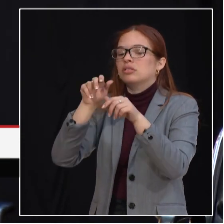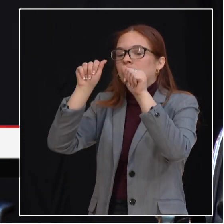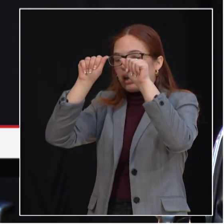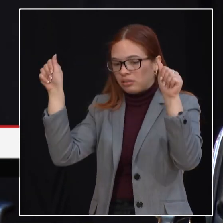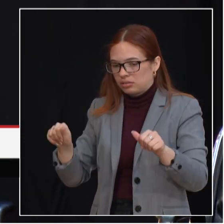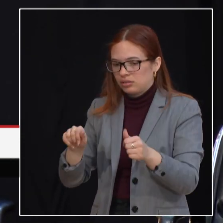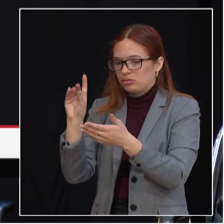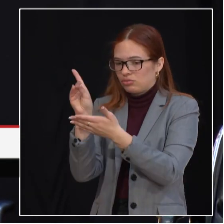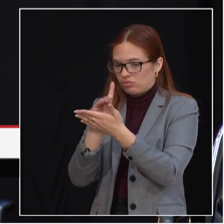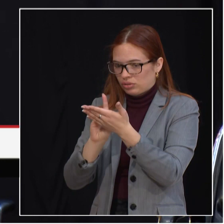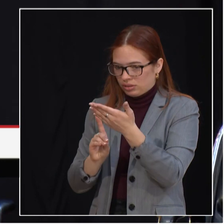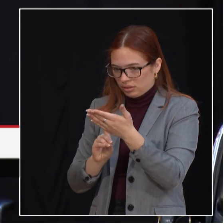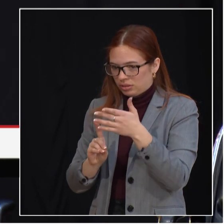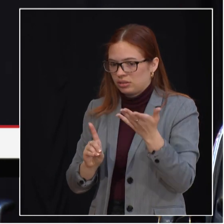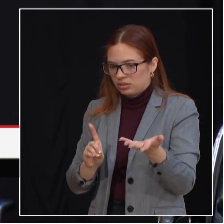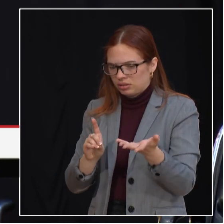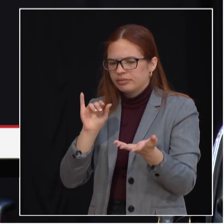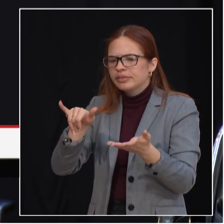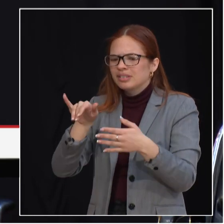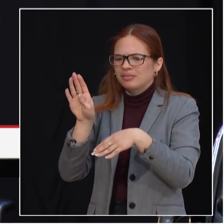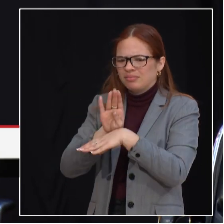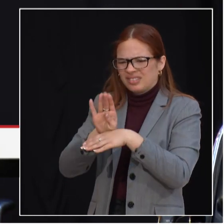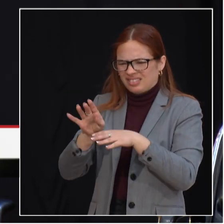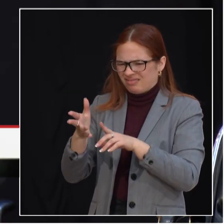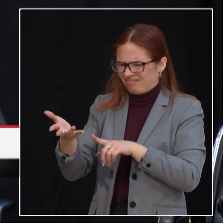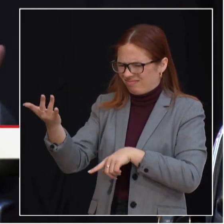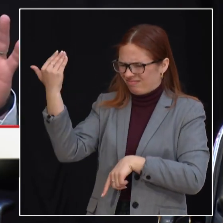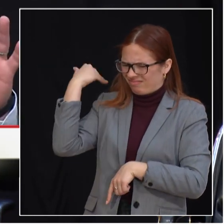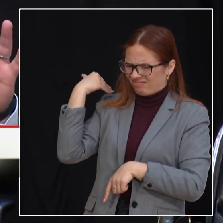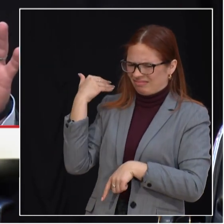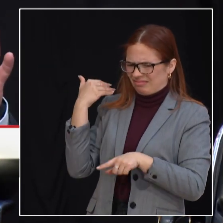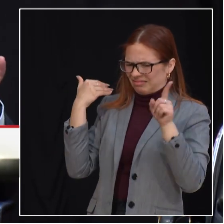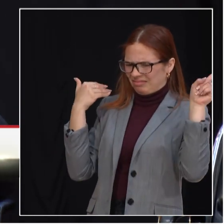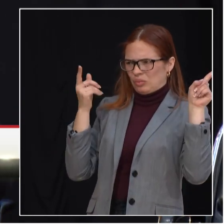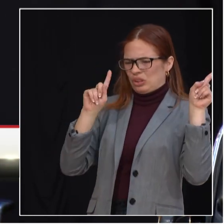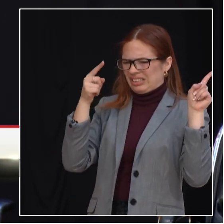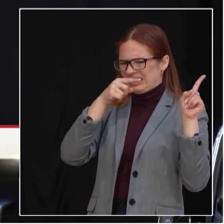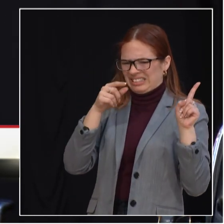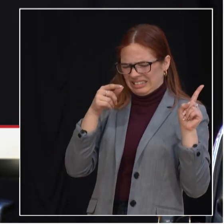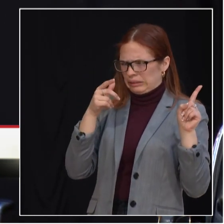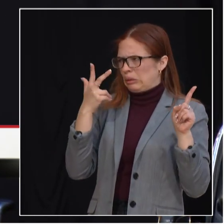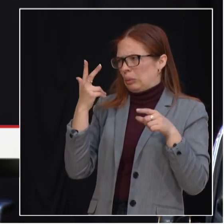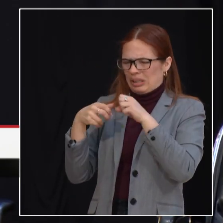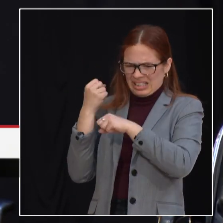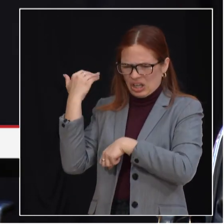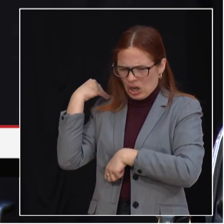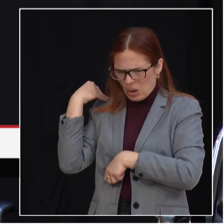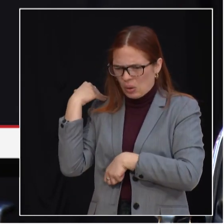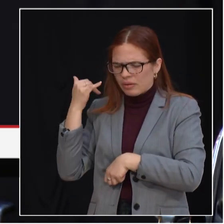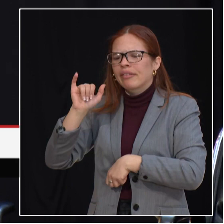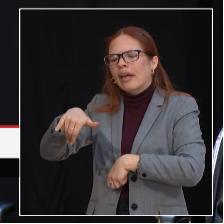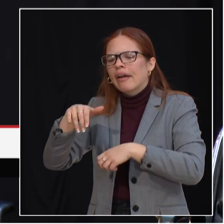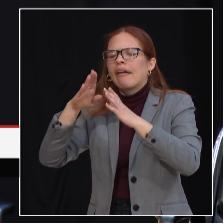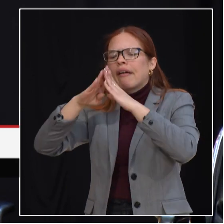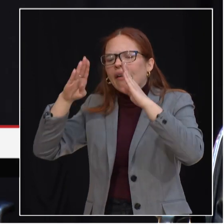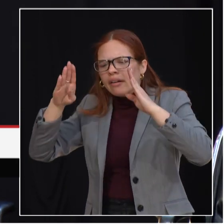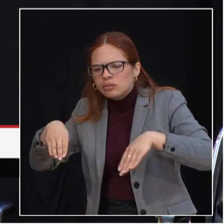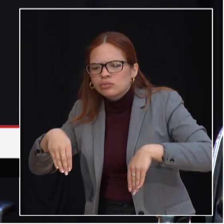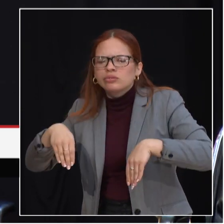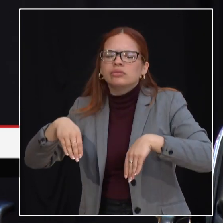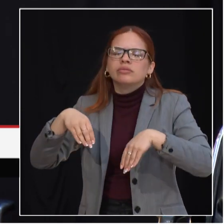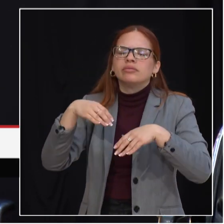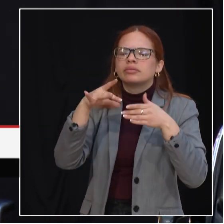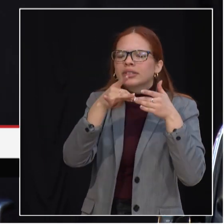30 years ago. We're sort of an all things housing firm. We do all sorts of housing. I co-lead a studio along with my partner Cameron,